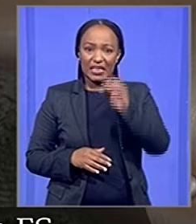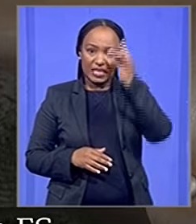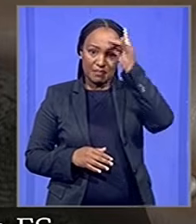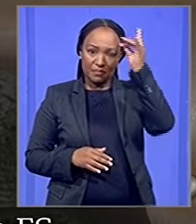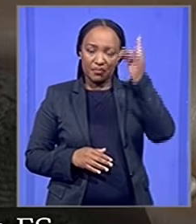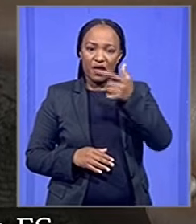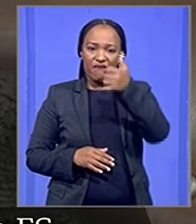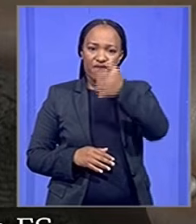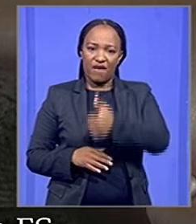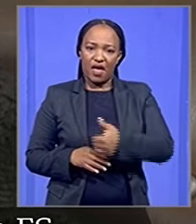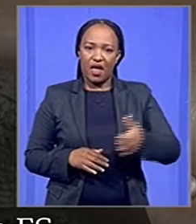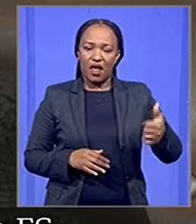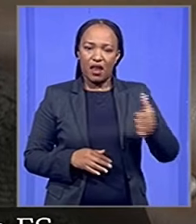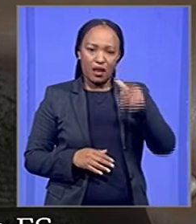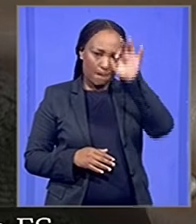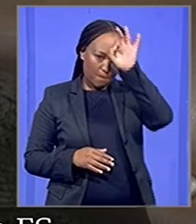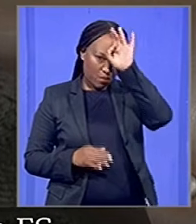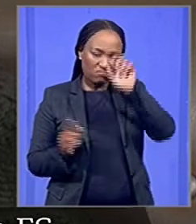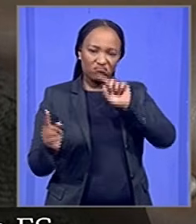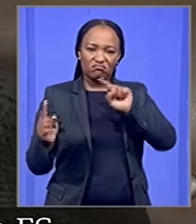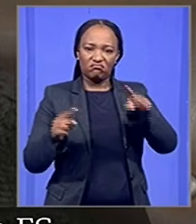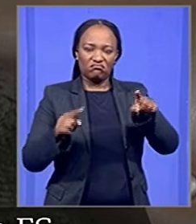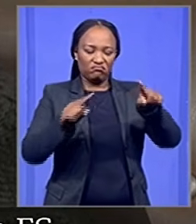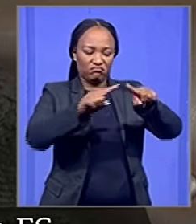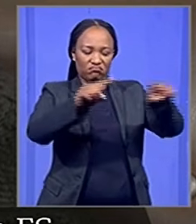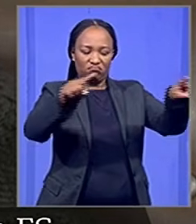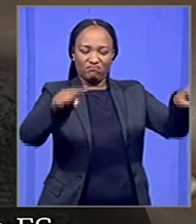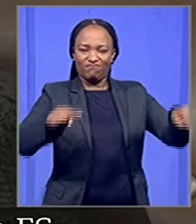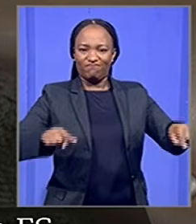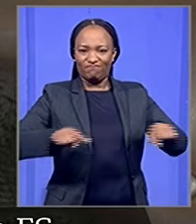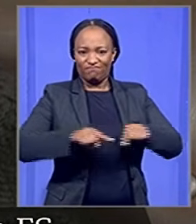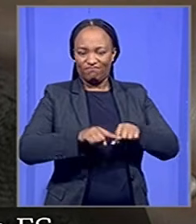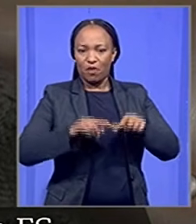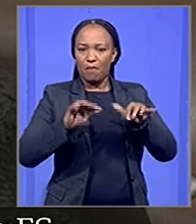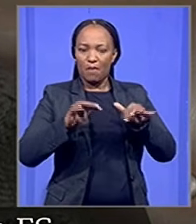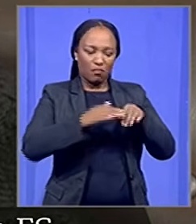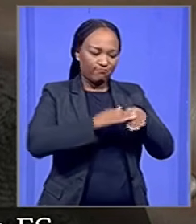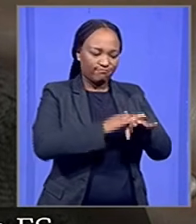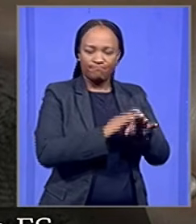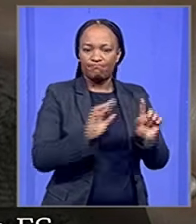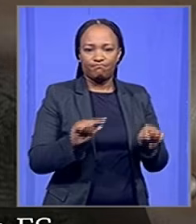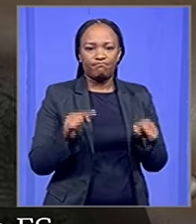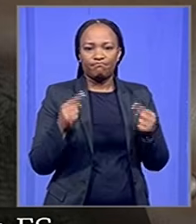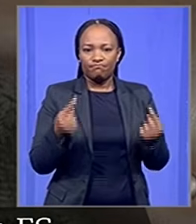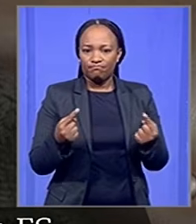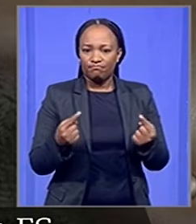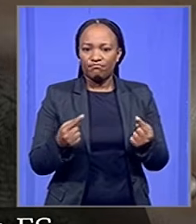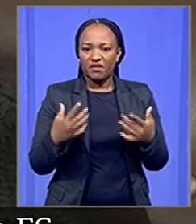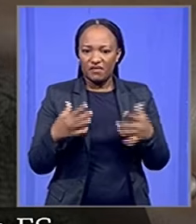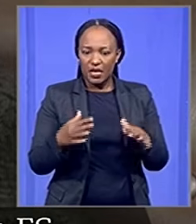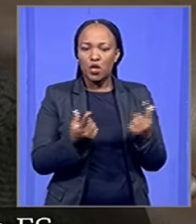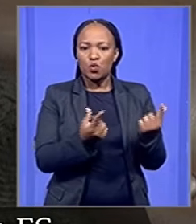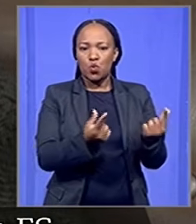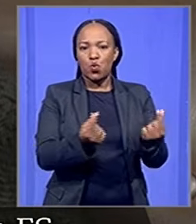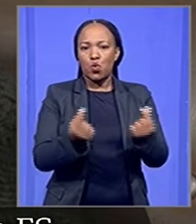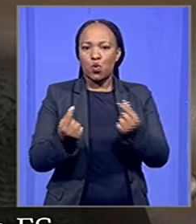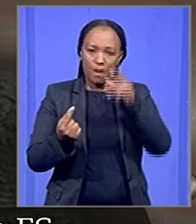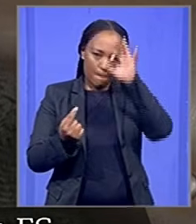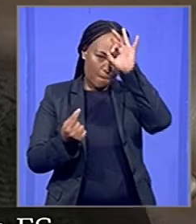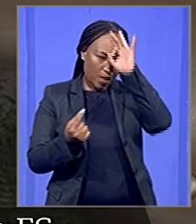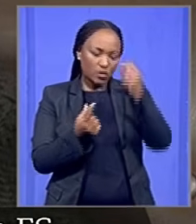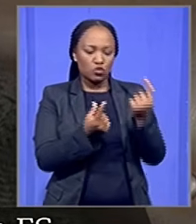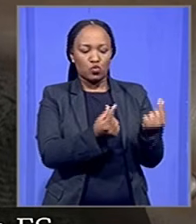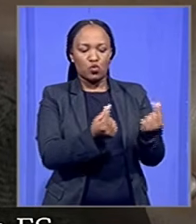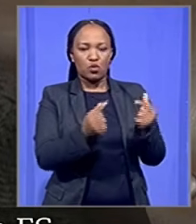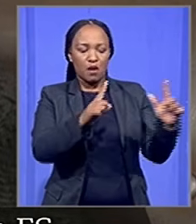ba fihla ba kwala sini o ska hlola kena batho ba etsa mosebetsi wa bona o tsejwang ke